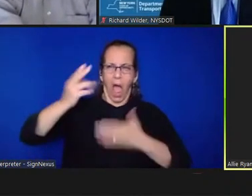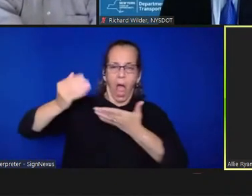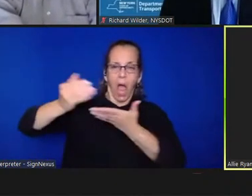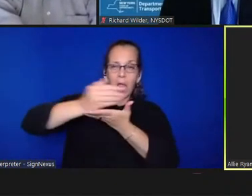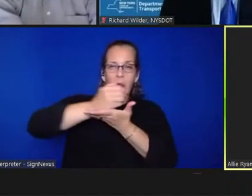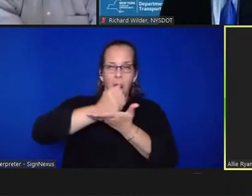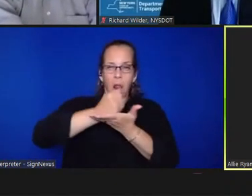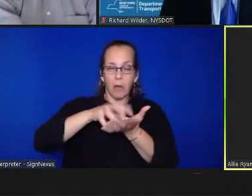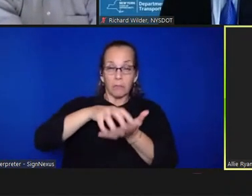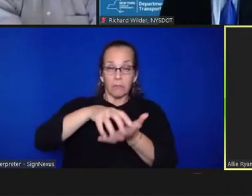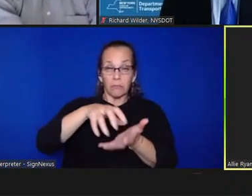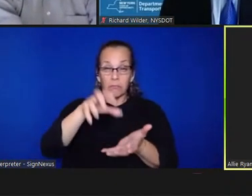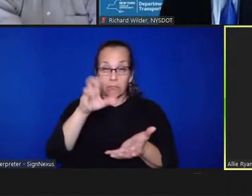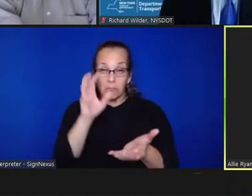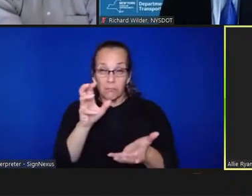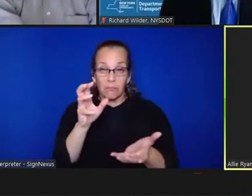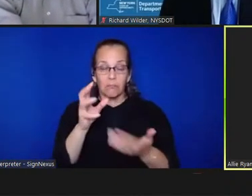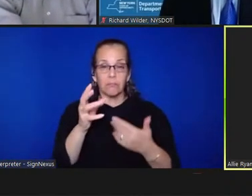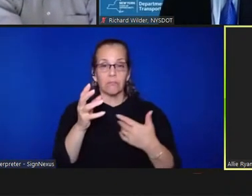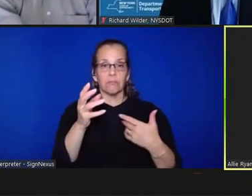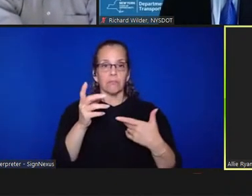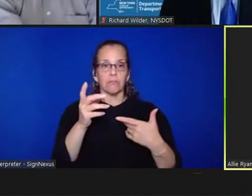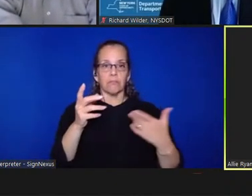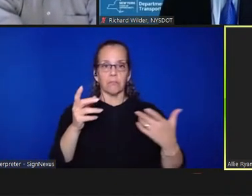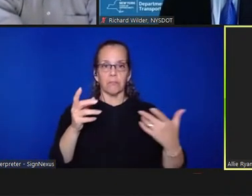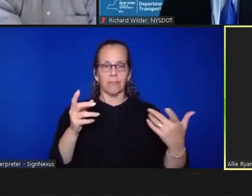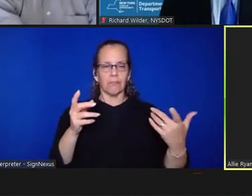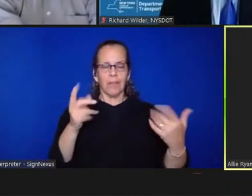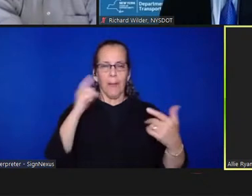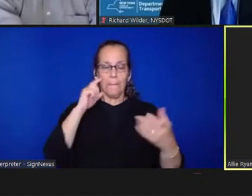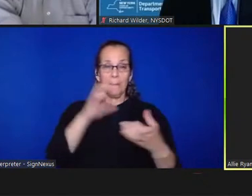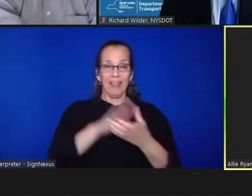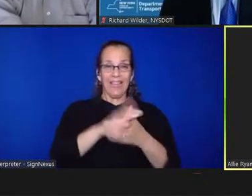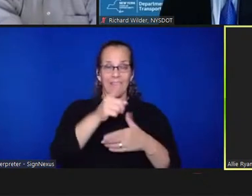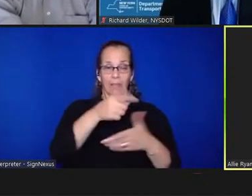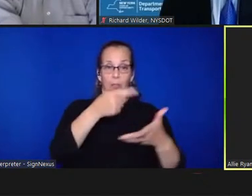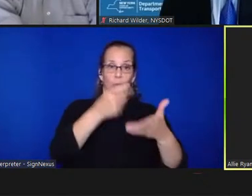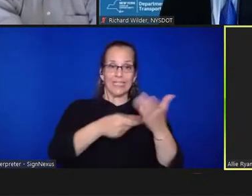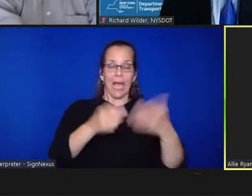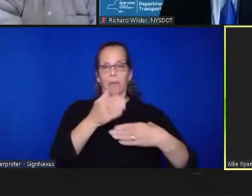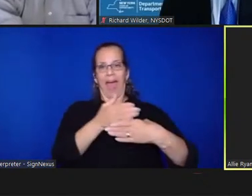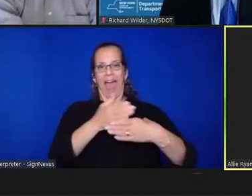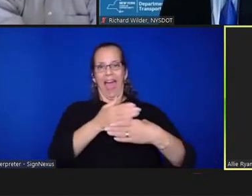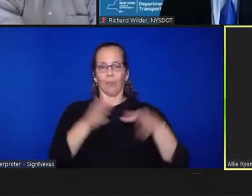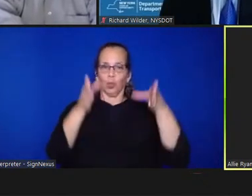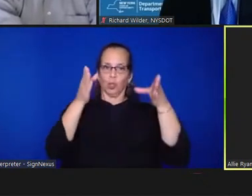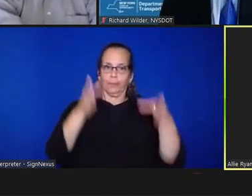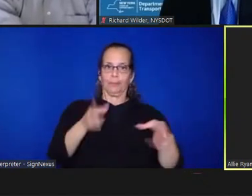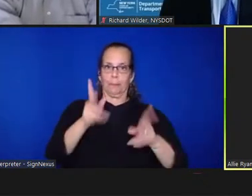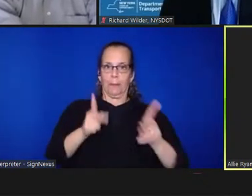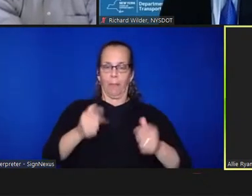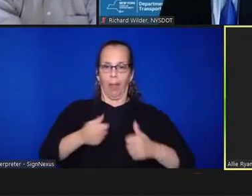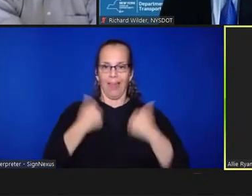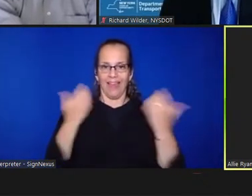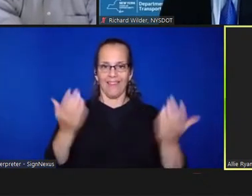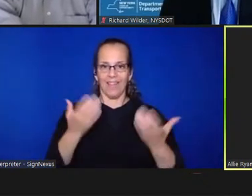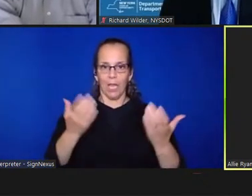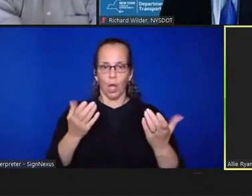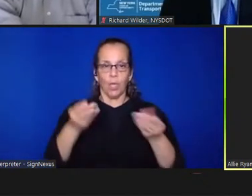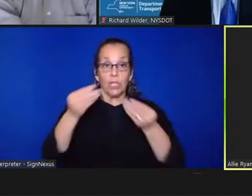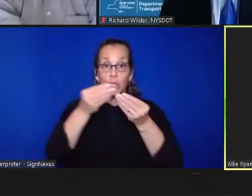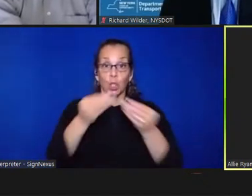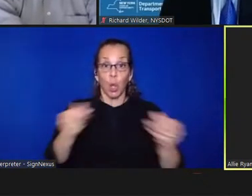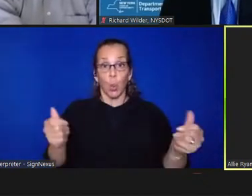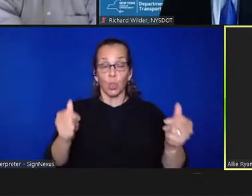the non-residents activists who believe this tax on the average citizens is some virtuous solution for global warming are